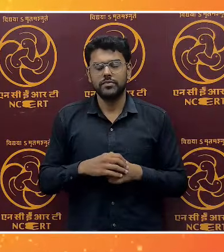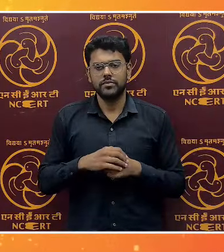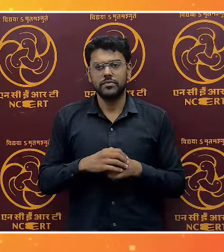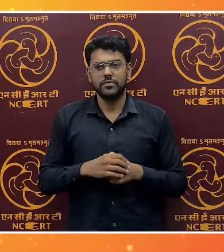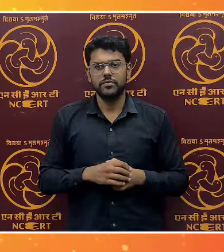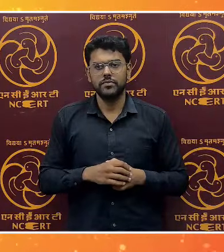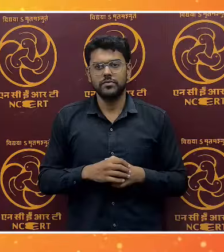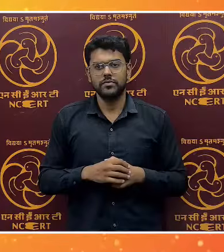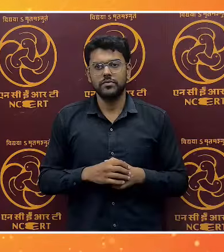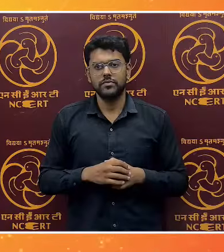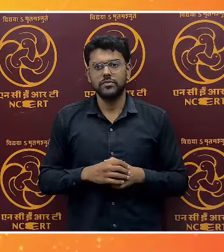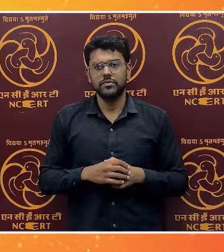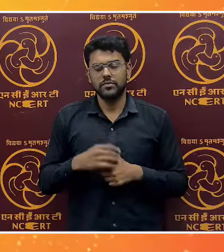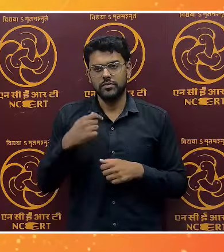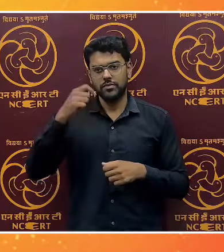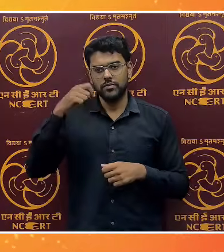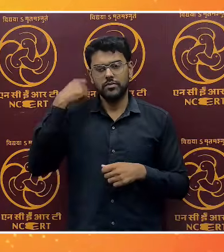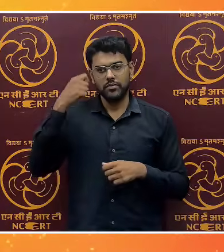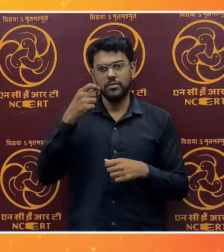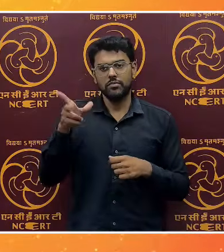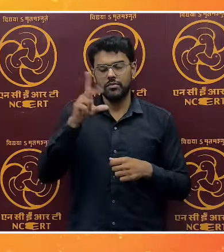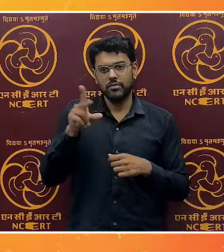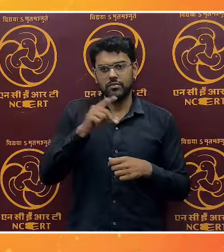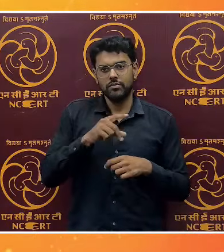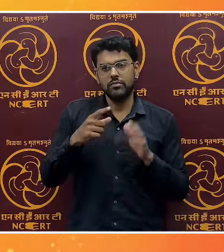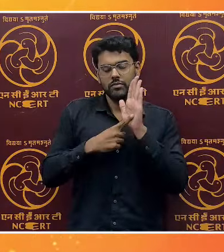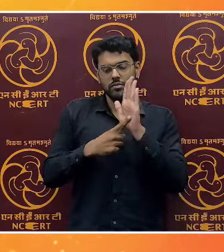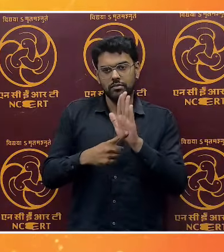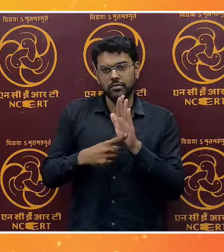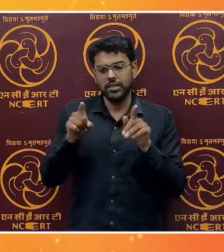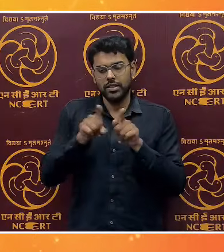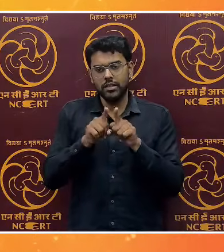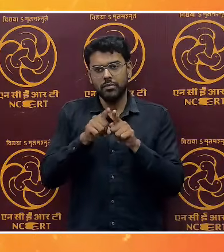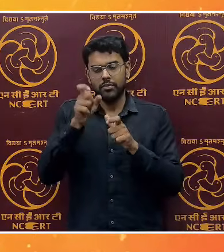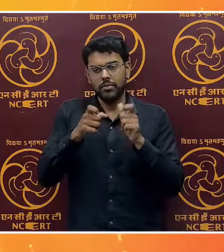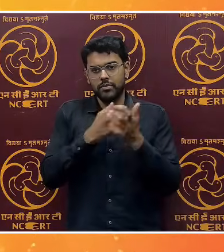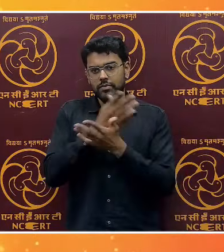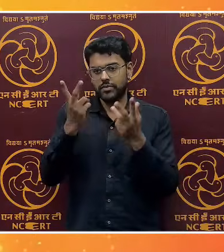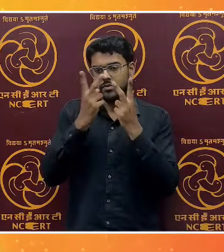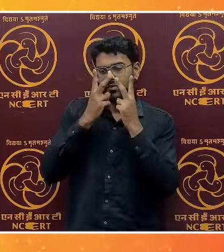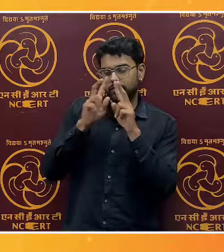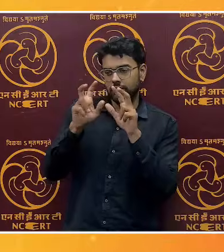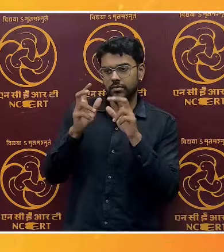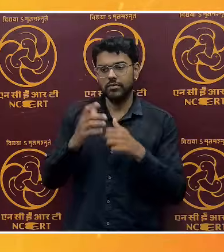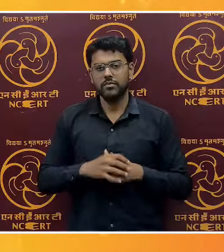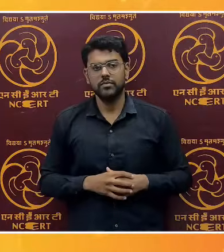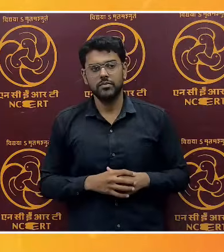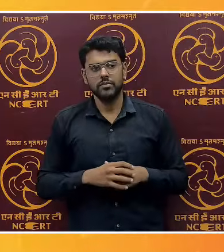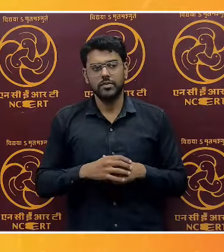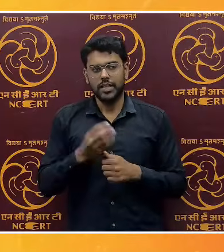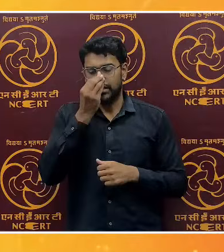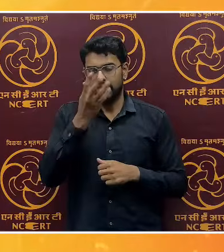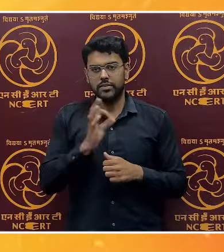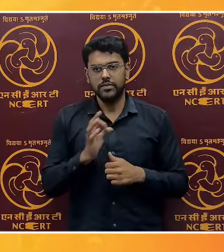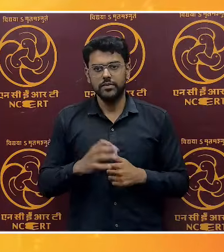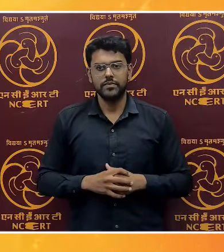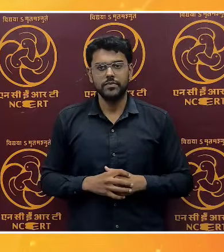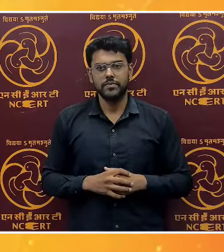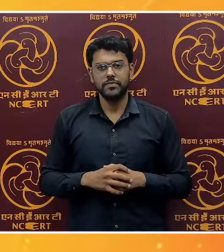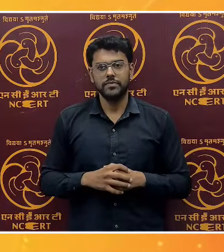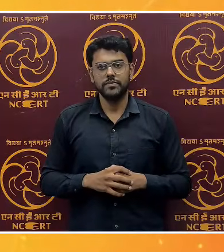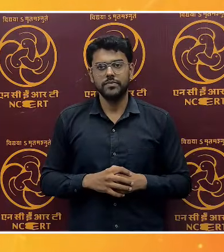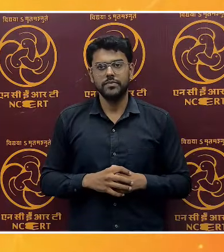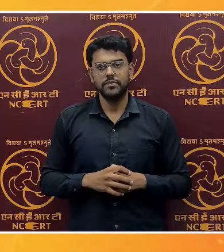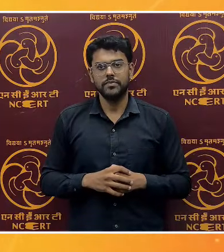a video. Yes, retake. Oh wow. Shots, so that you can observe, like it's not easy. I also have